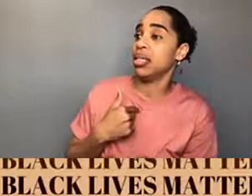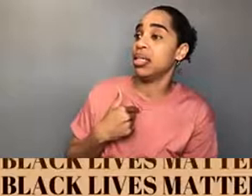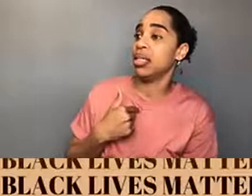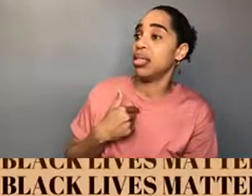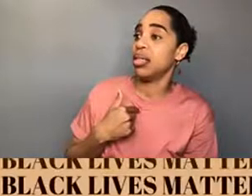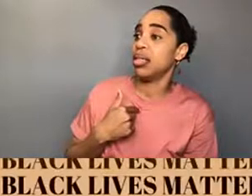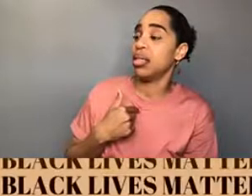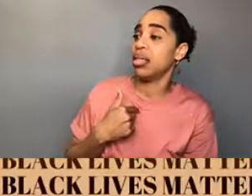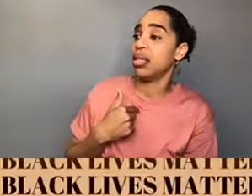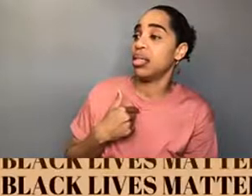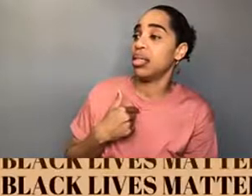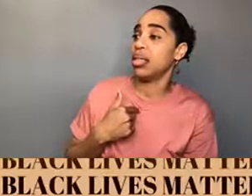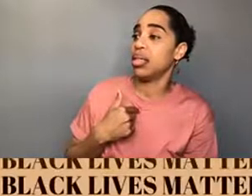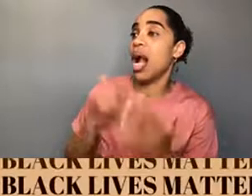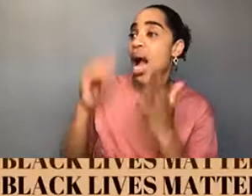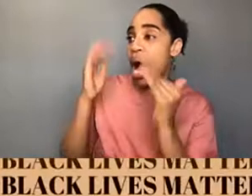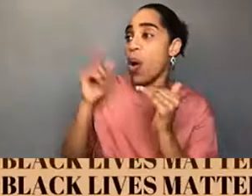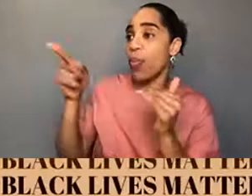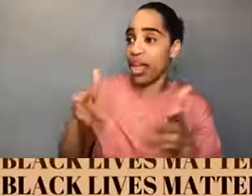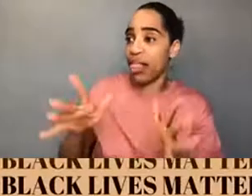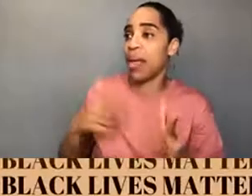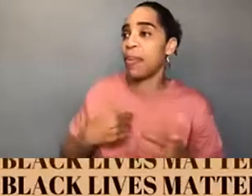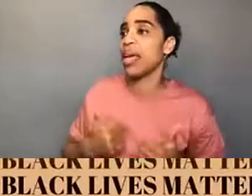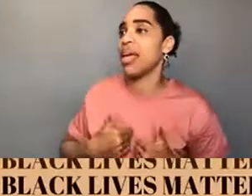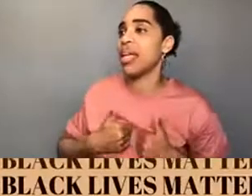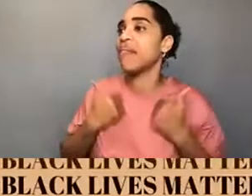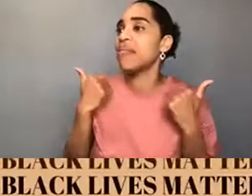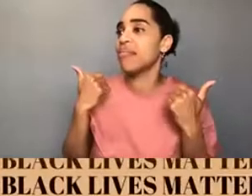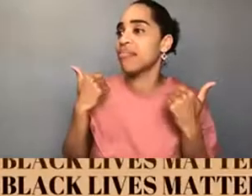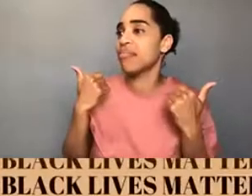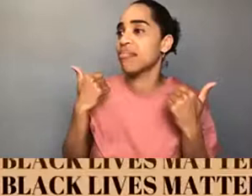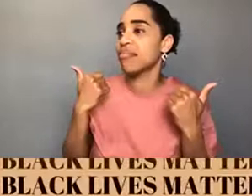just being alive, not bothering anyone,